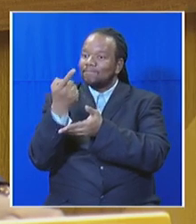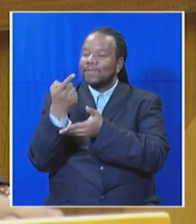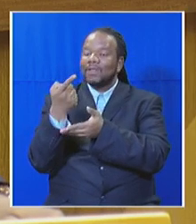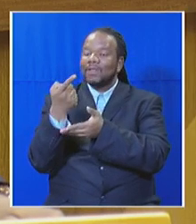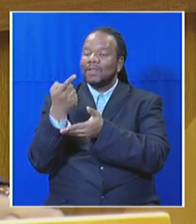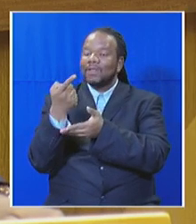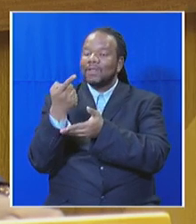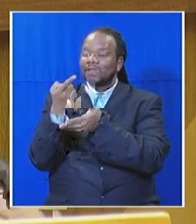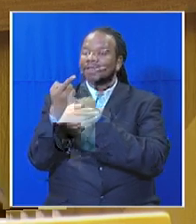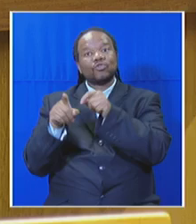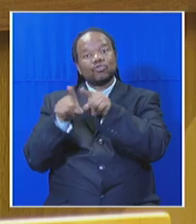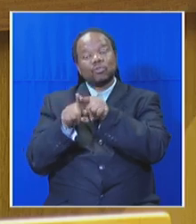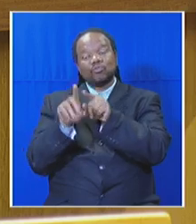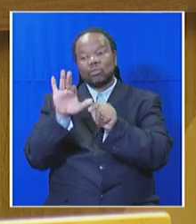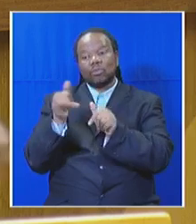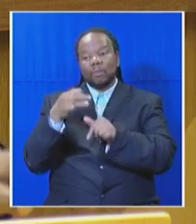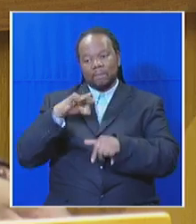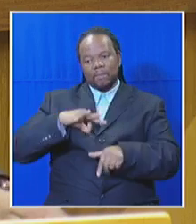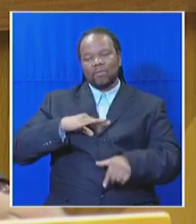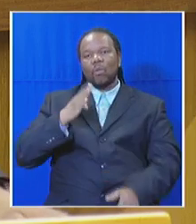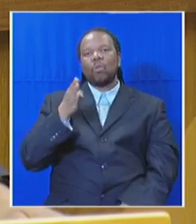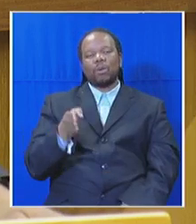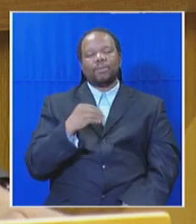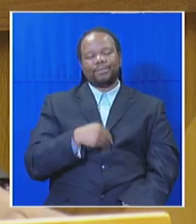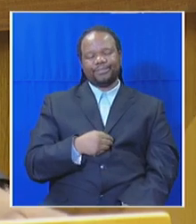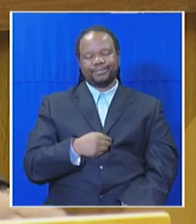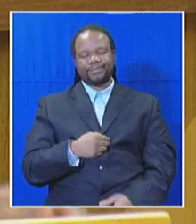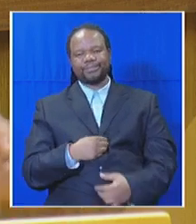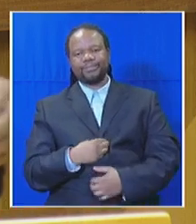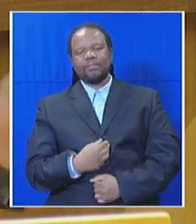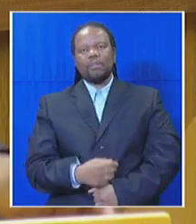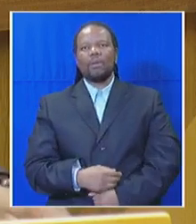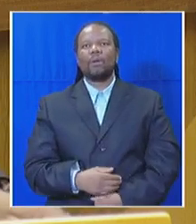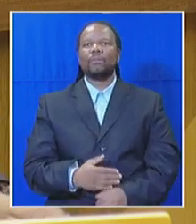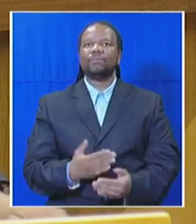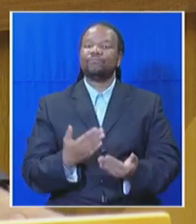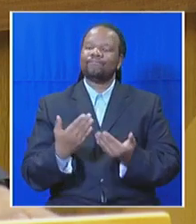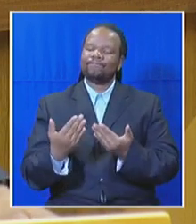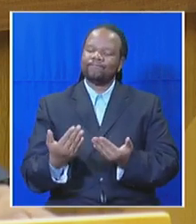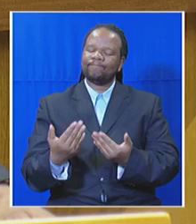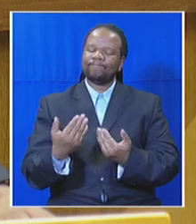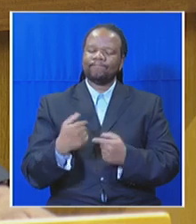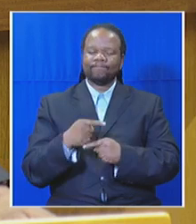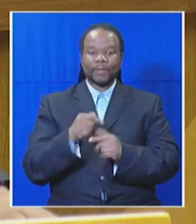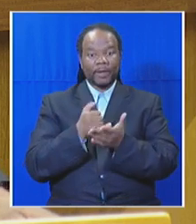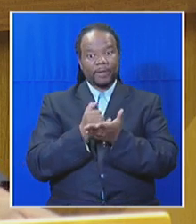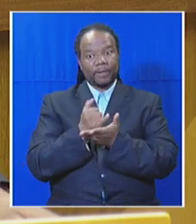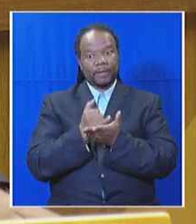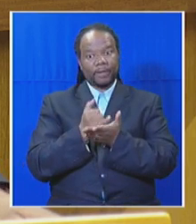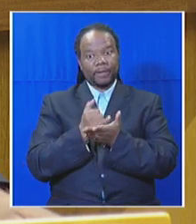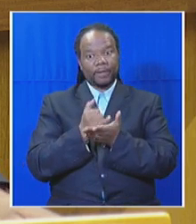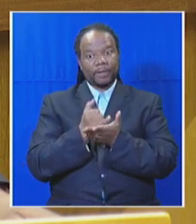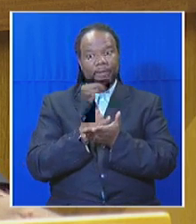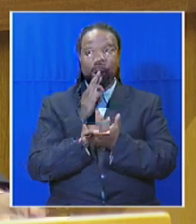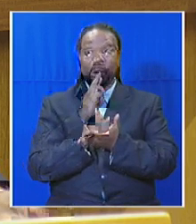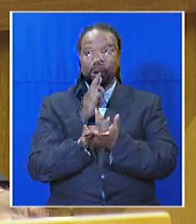it. I said in the initial response, how